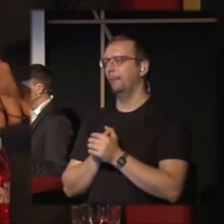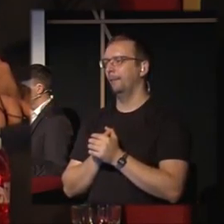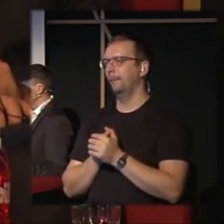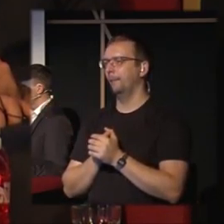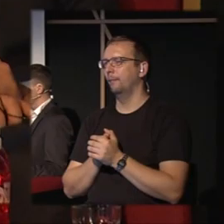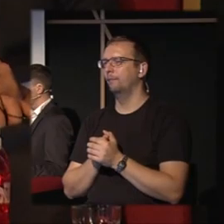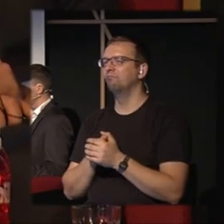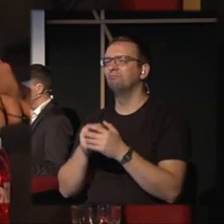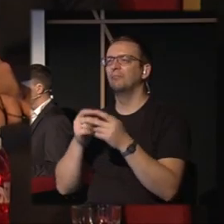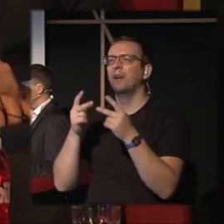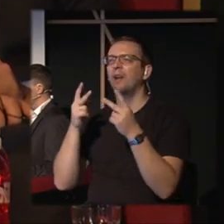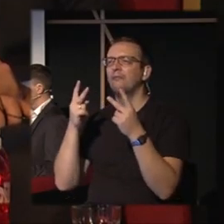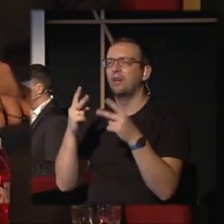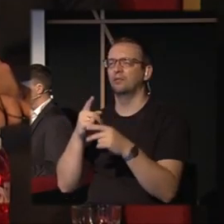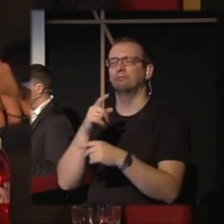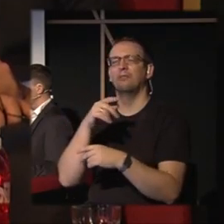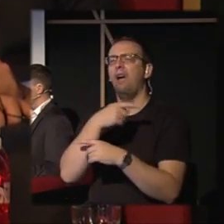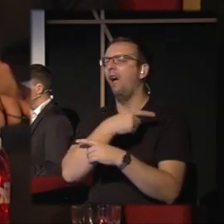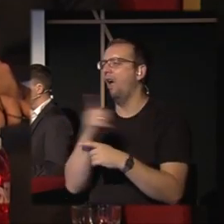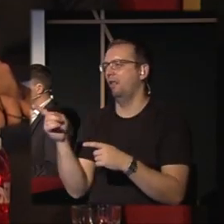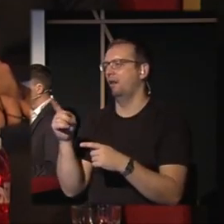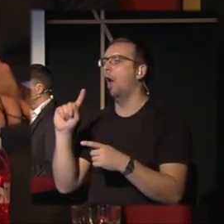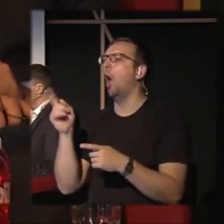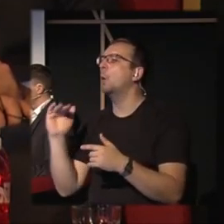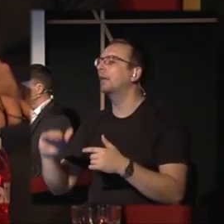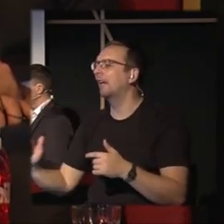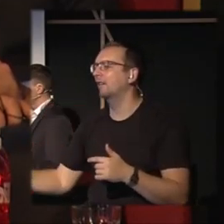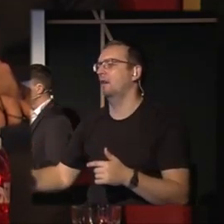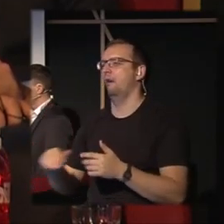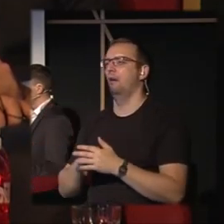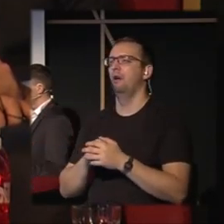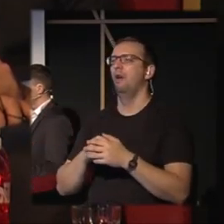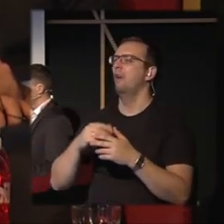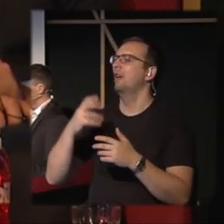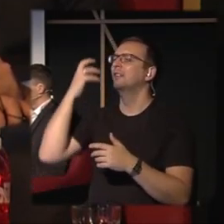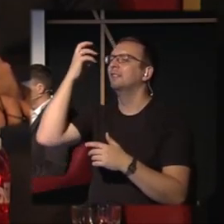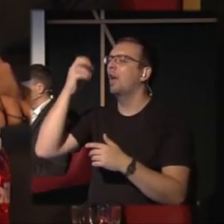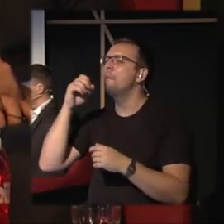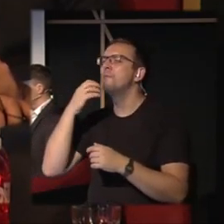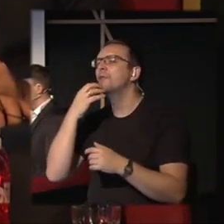is amazing, and football can change lives. So